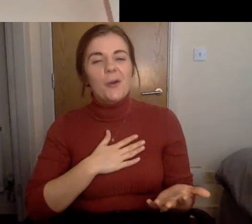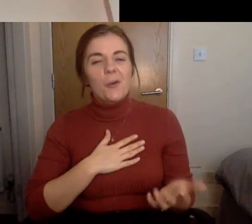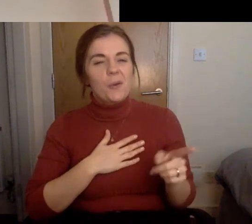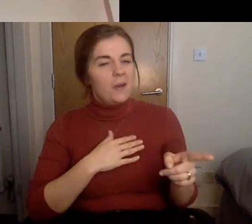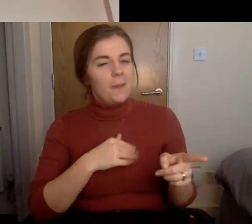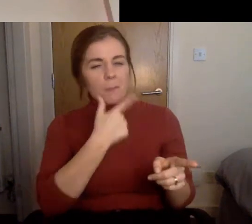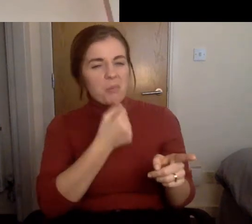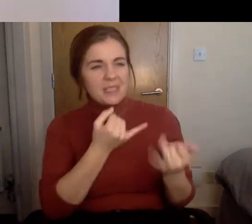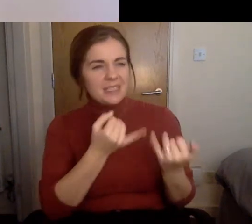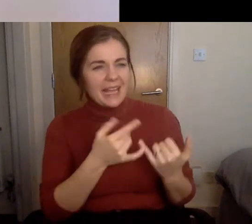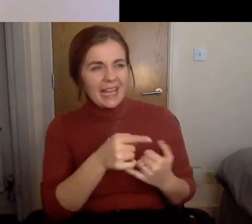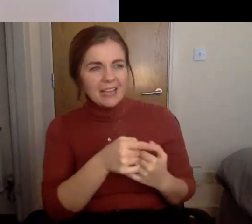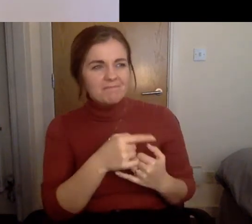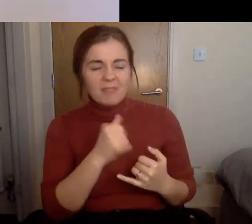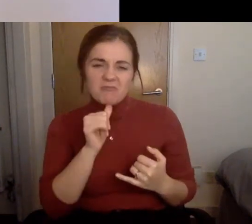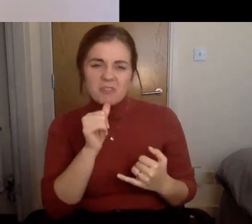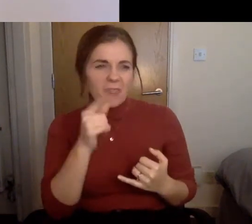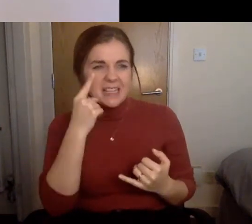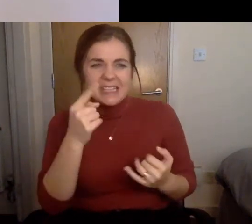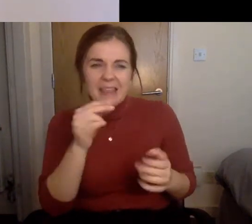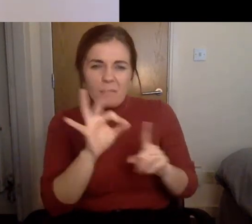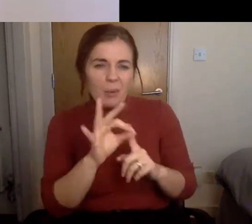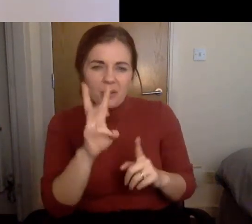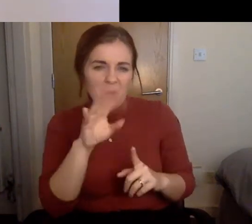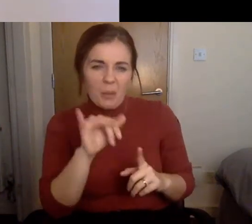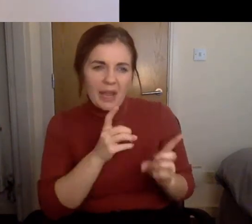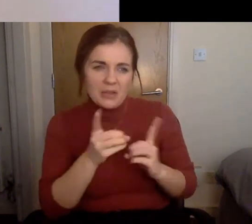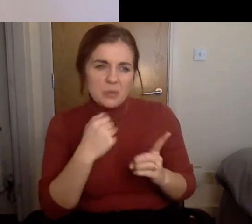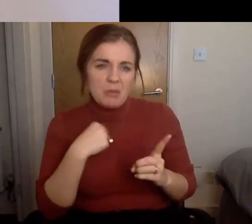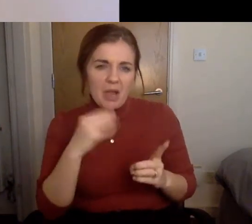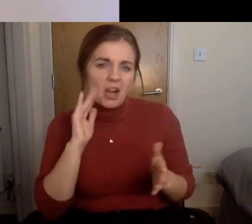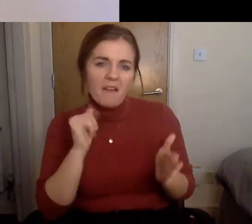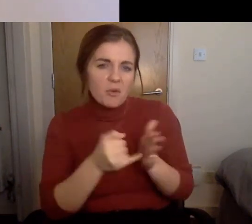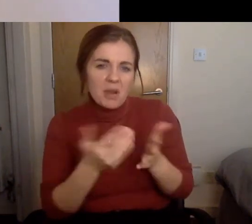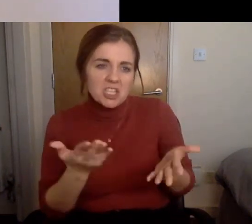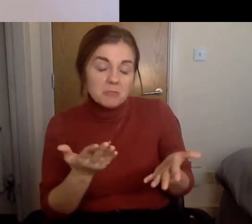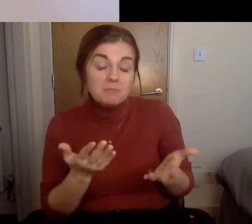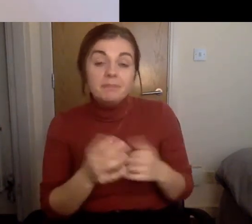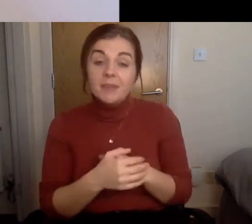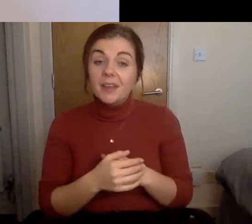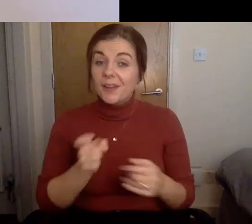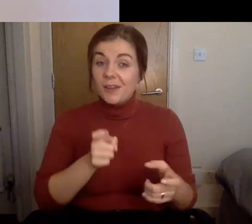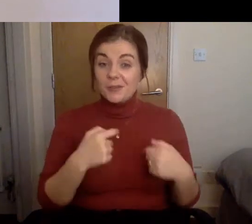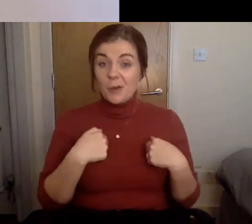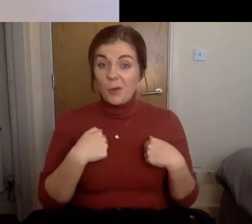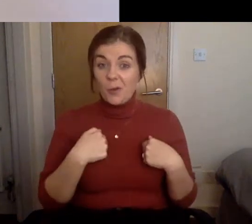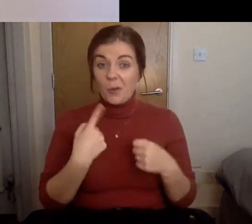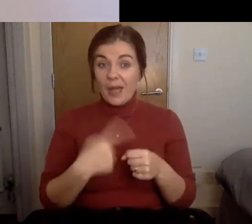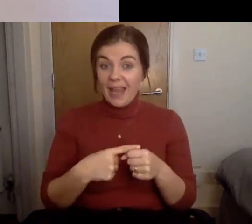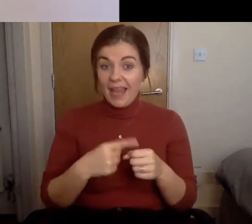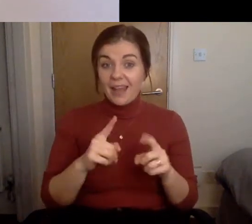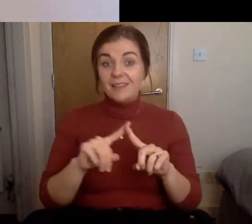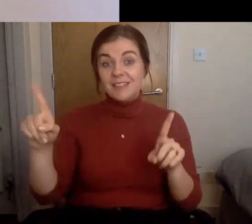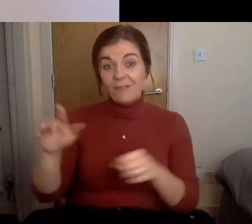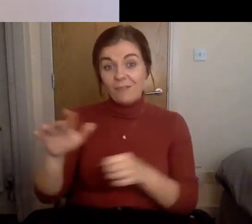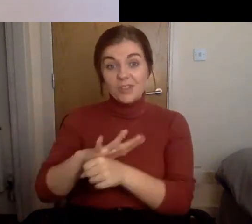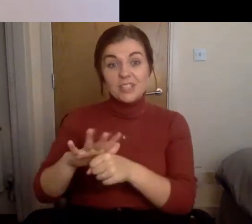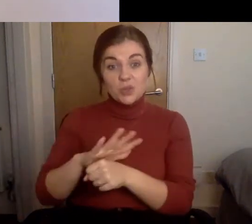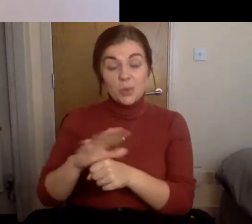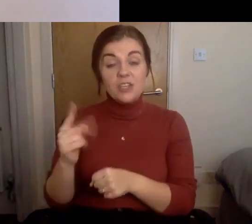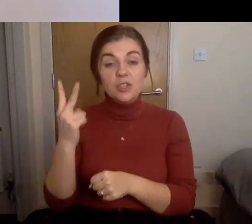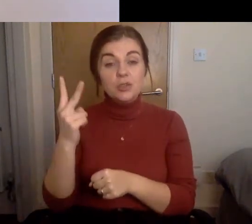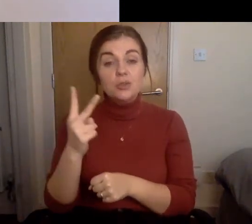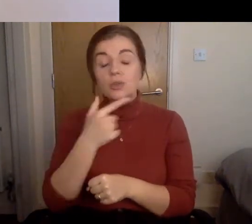the point, in doing this thing. And again, so I have another 2 boys who